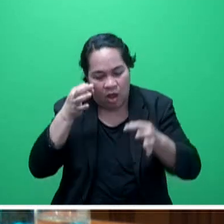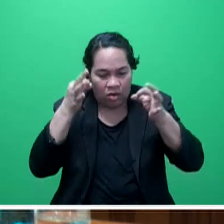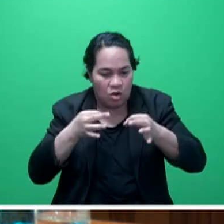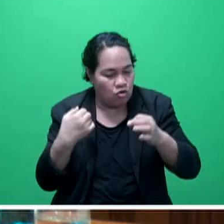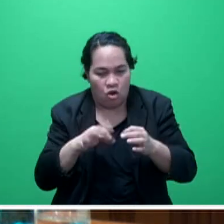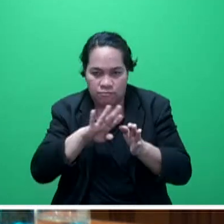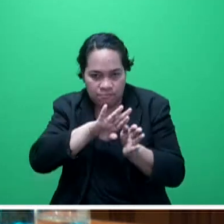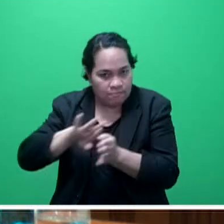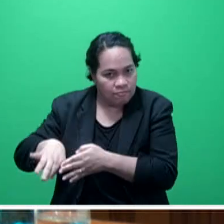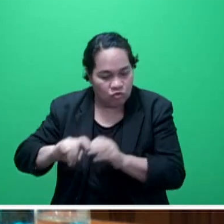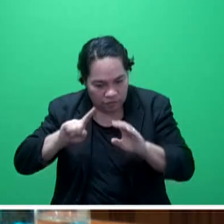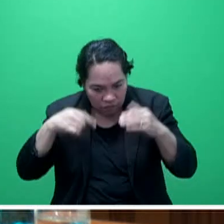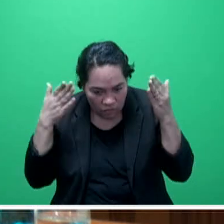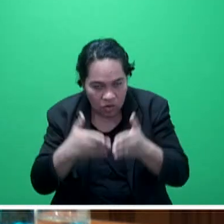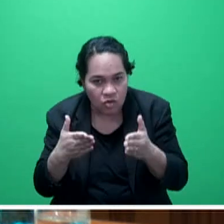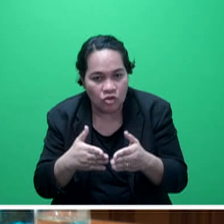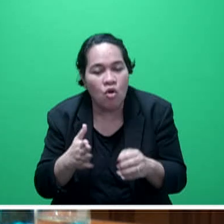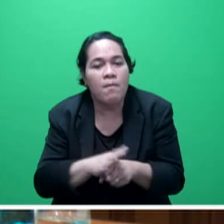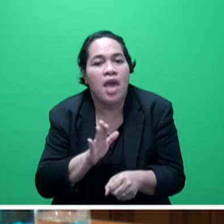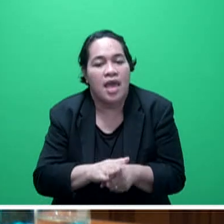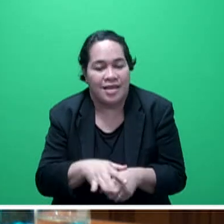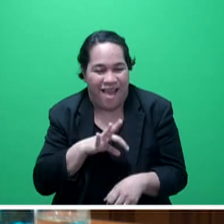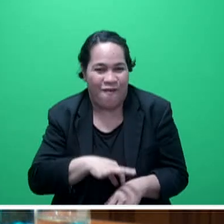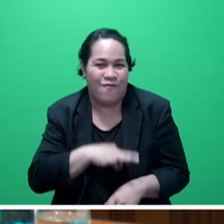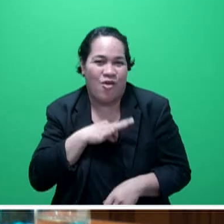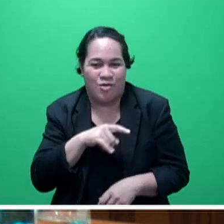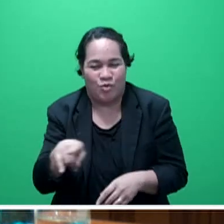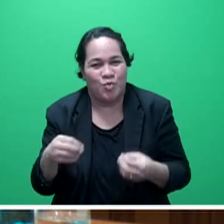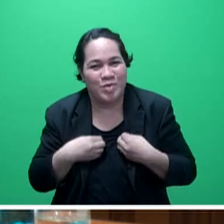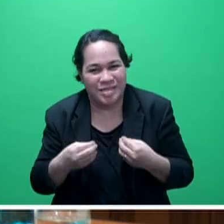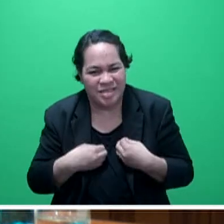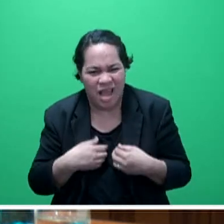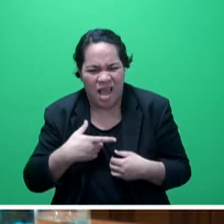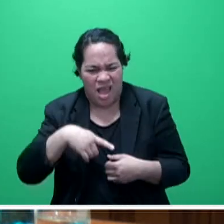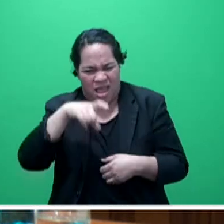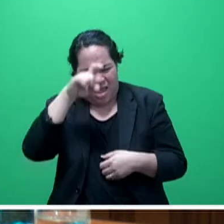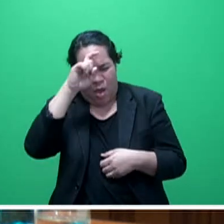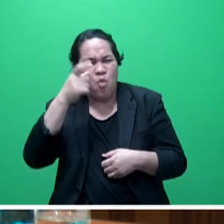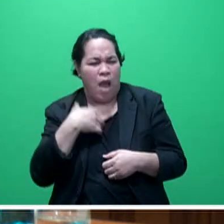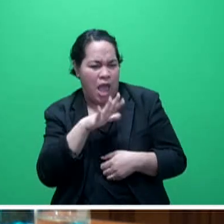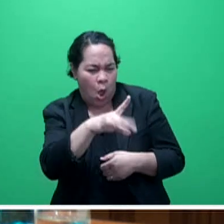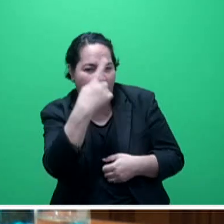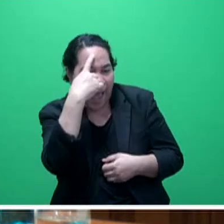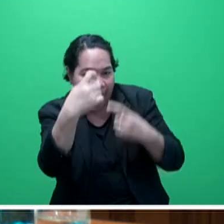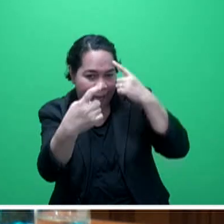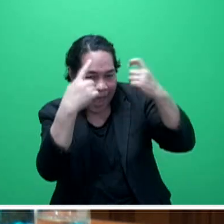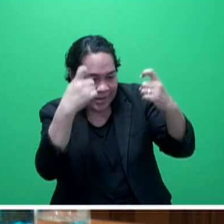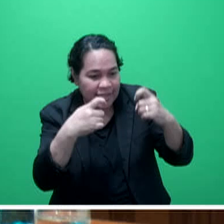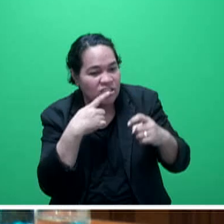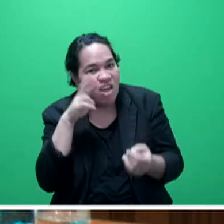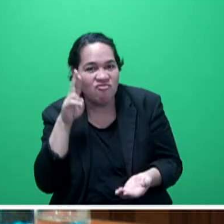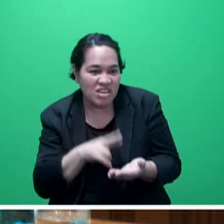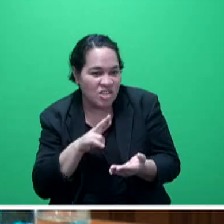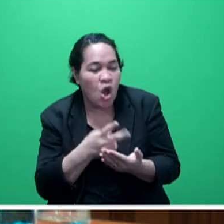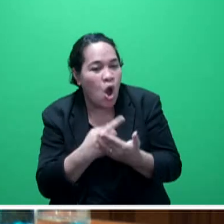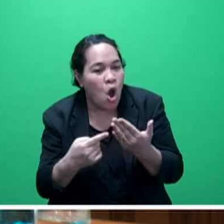items affordable to consumers and businesses. I don't know why we have got this idea that duty reduction is only